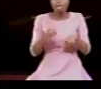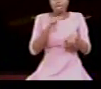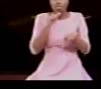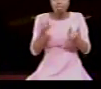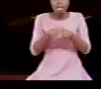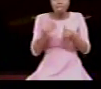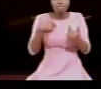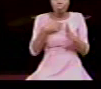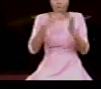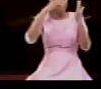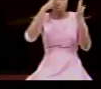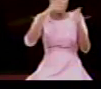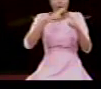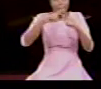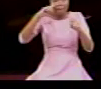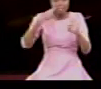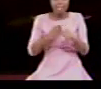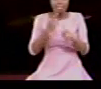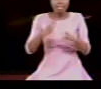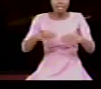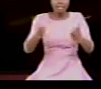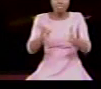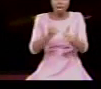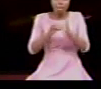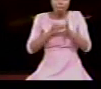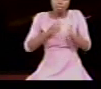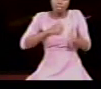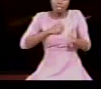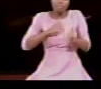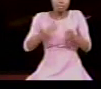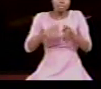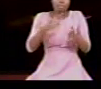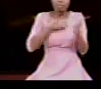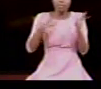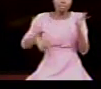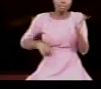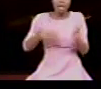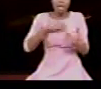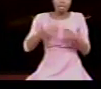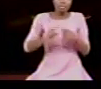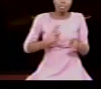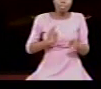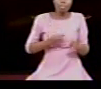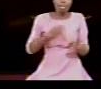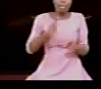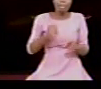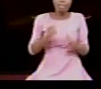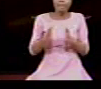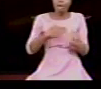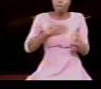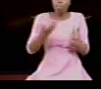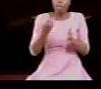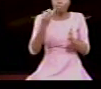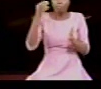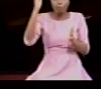as we hoped, but first gave their own selves to the Lord and to us by the will of God.